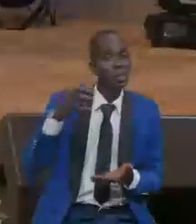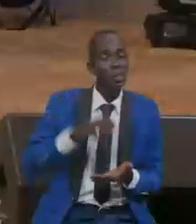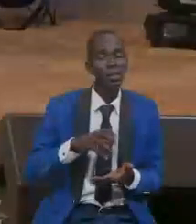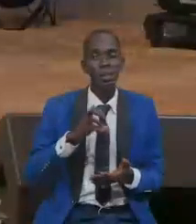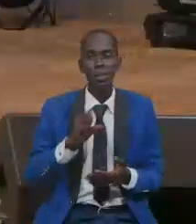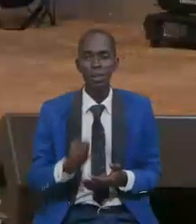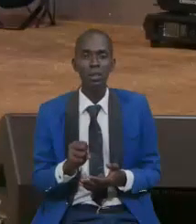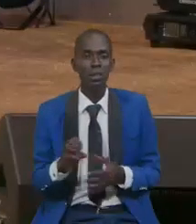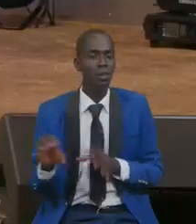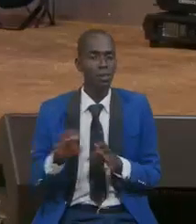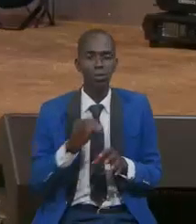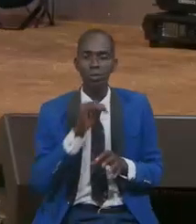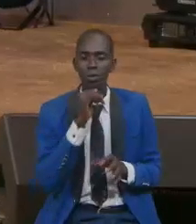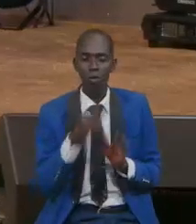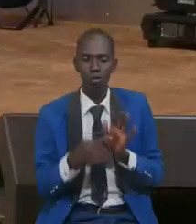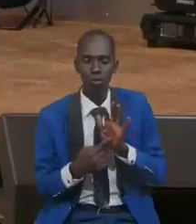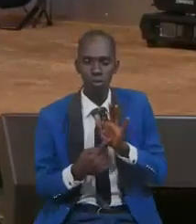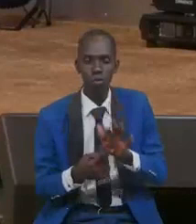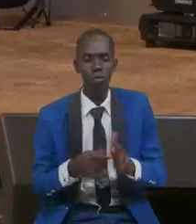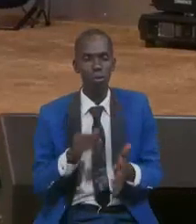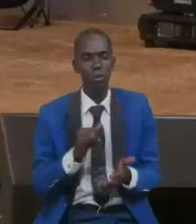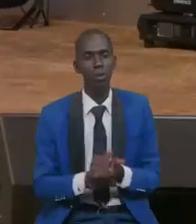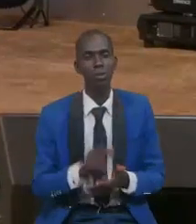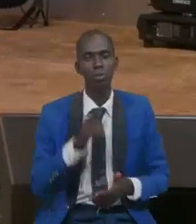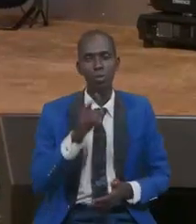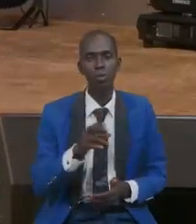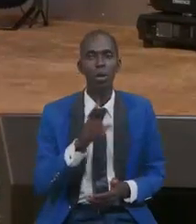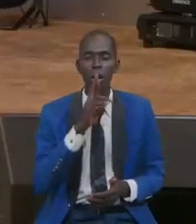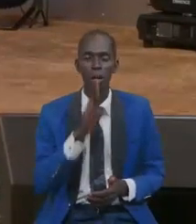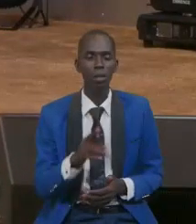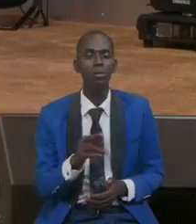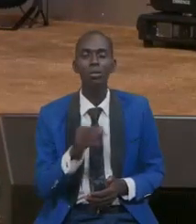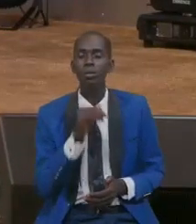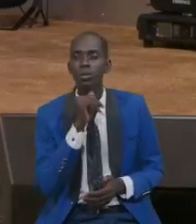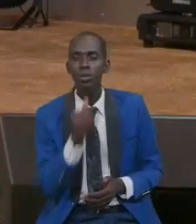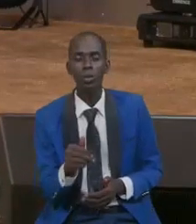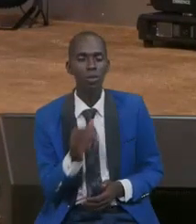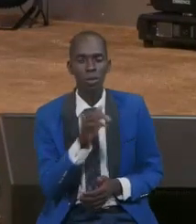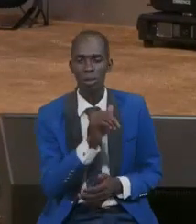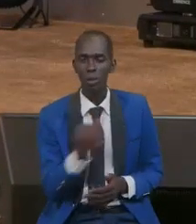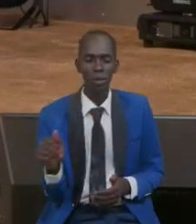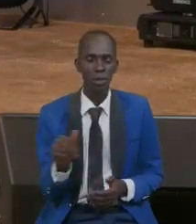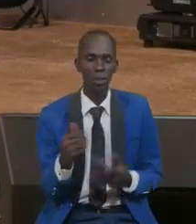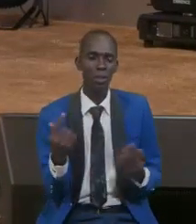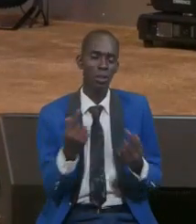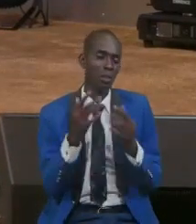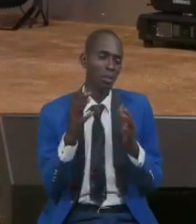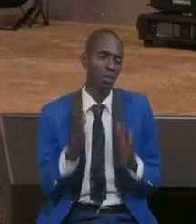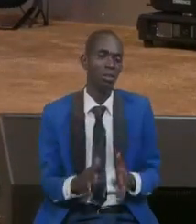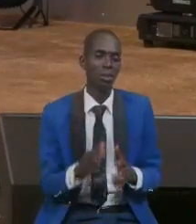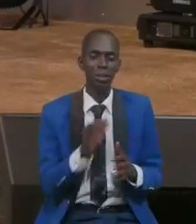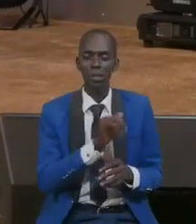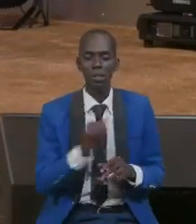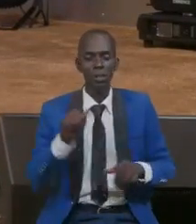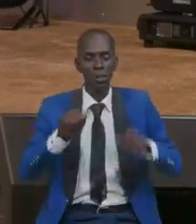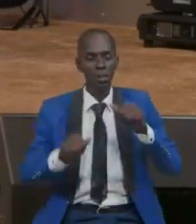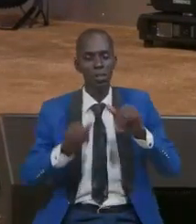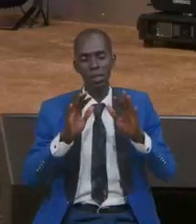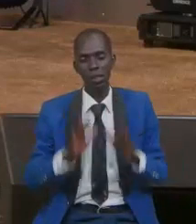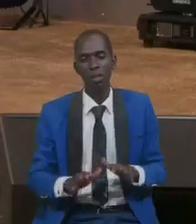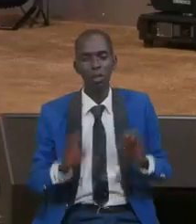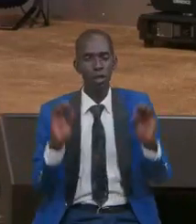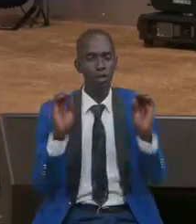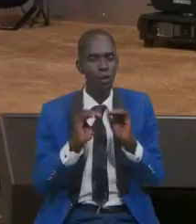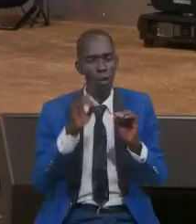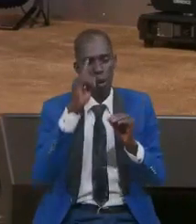do not show that you are not a heathen, a pagan, an unbeliever, a